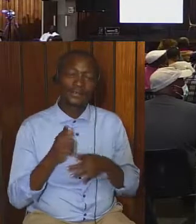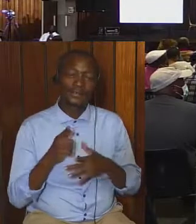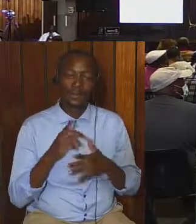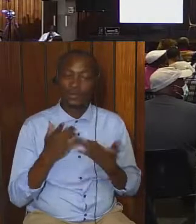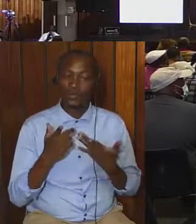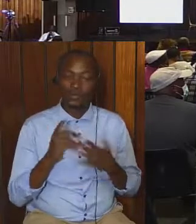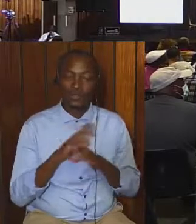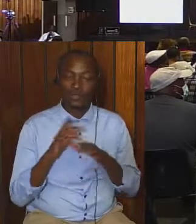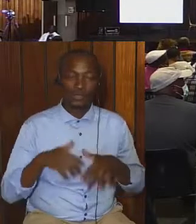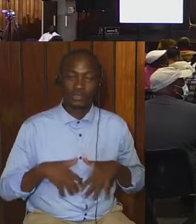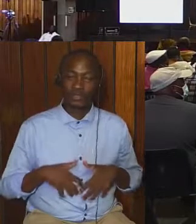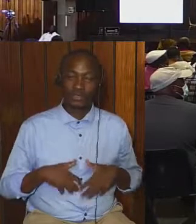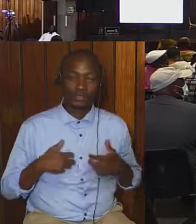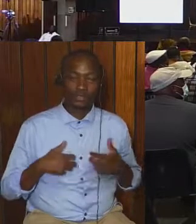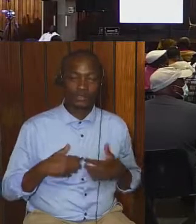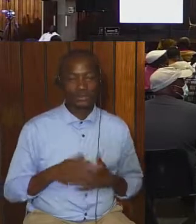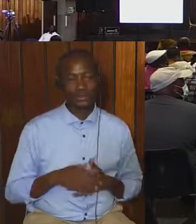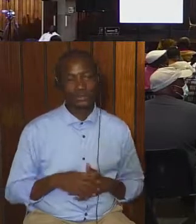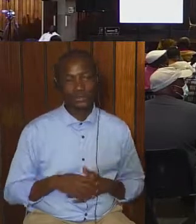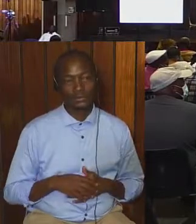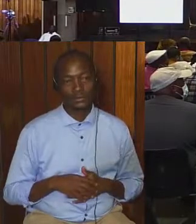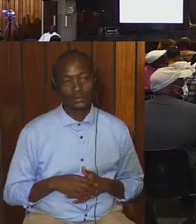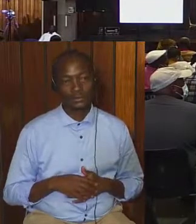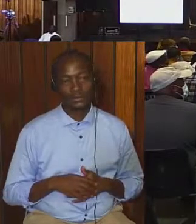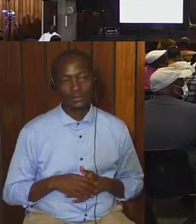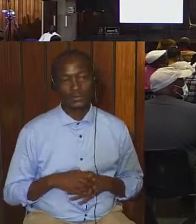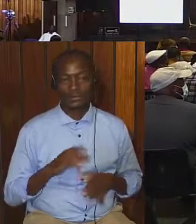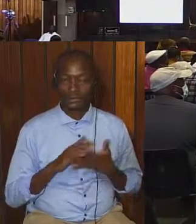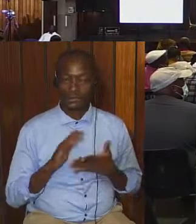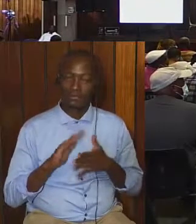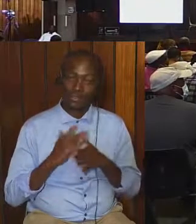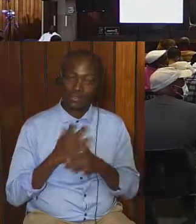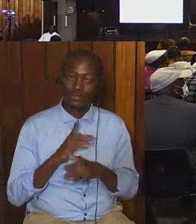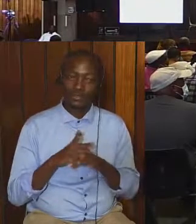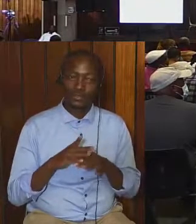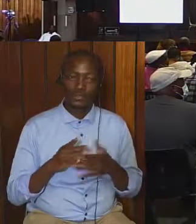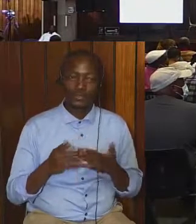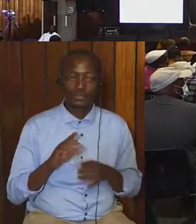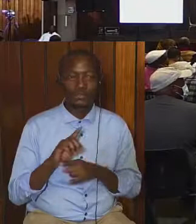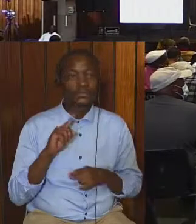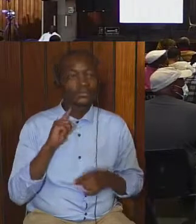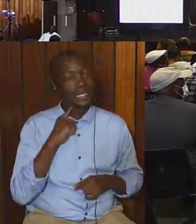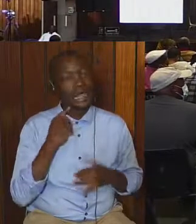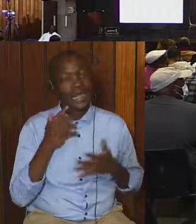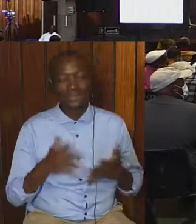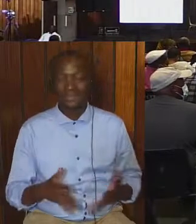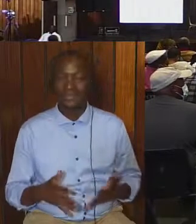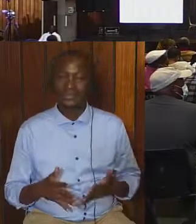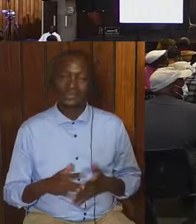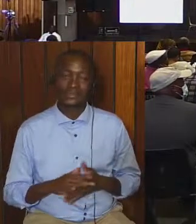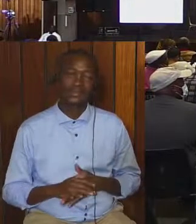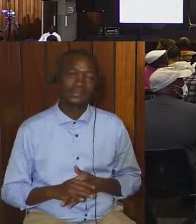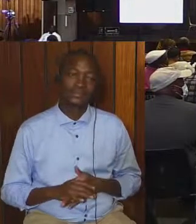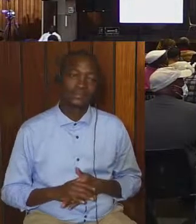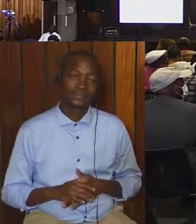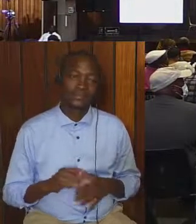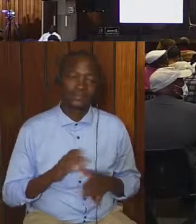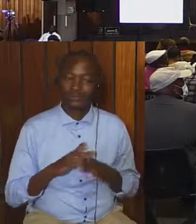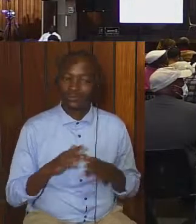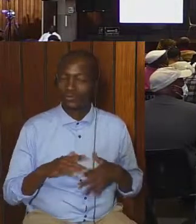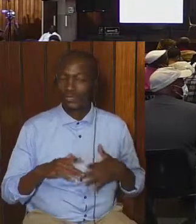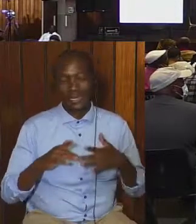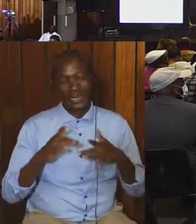asizenzi sikwata. Siba said because of liar, comrade. We are sick and